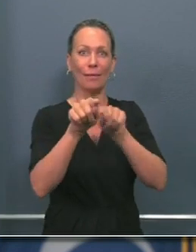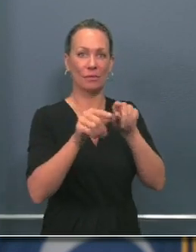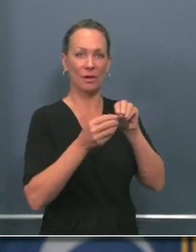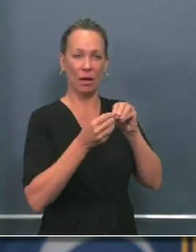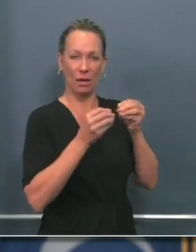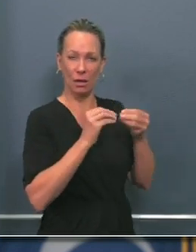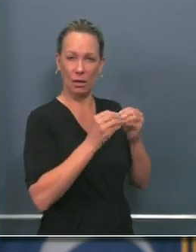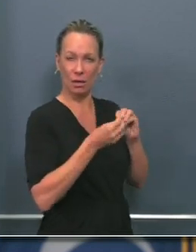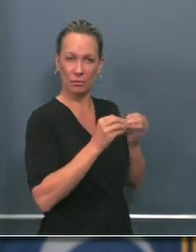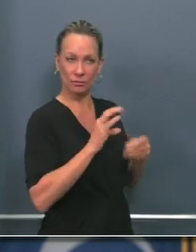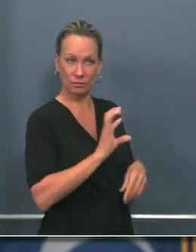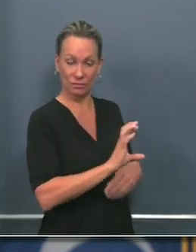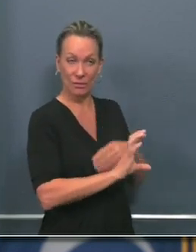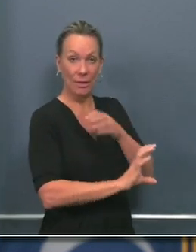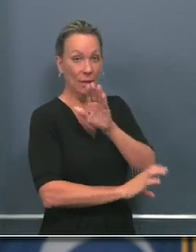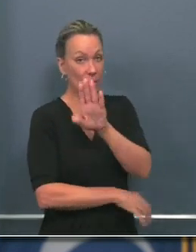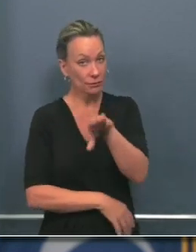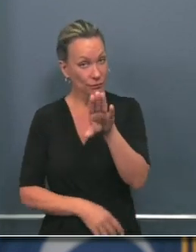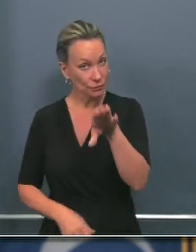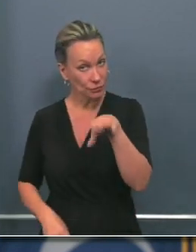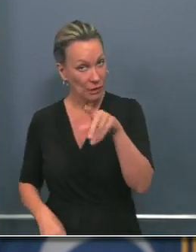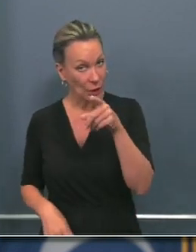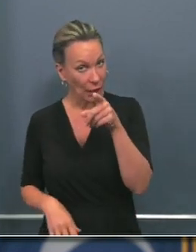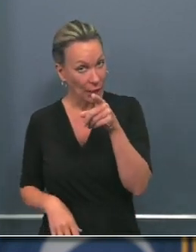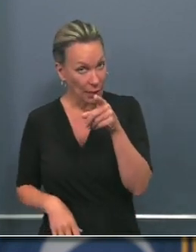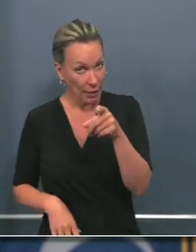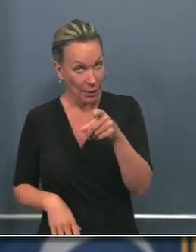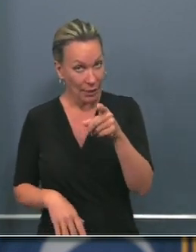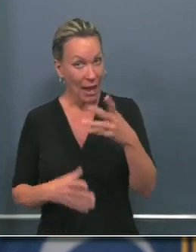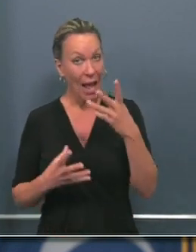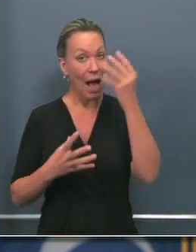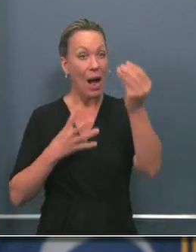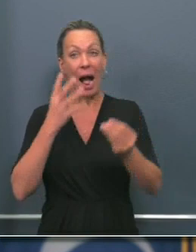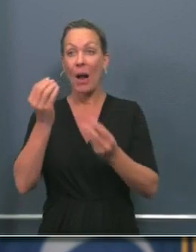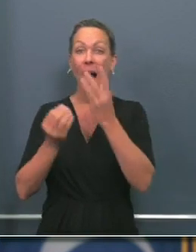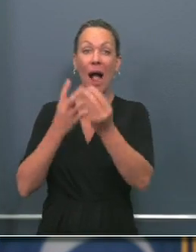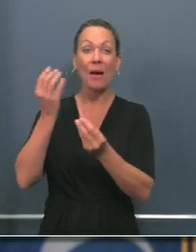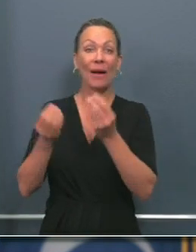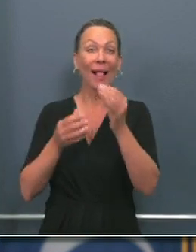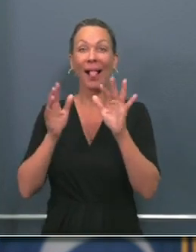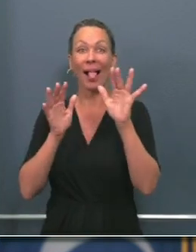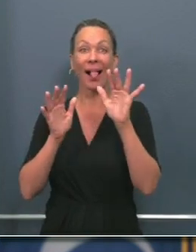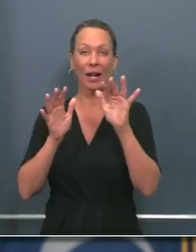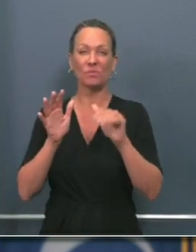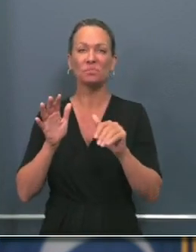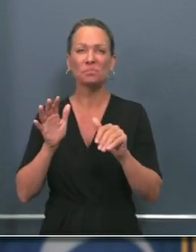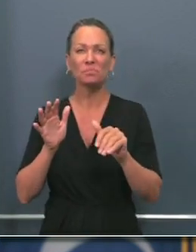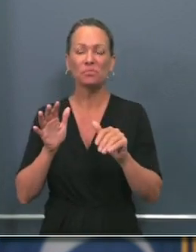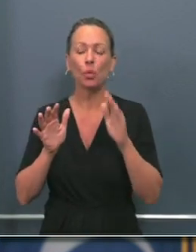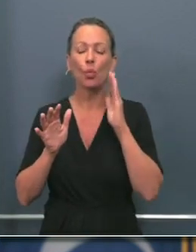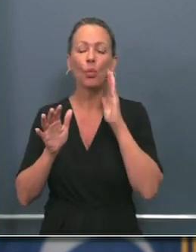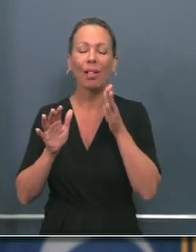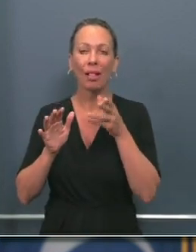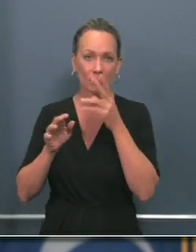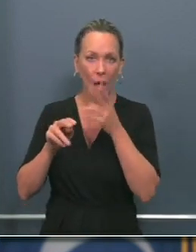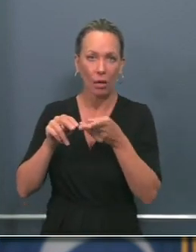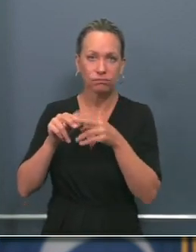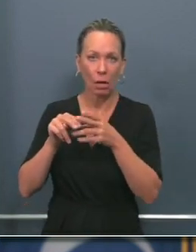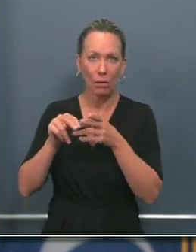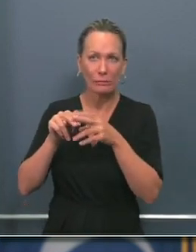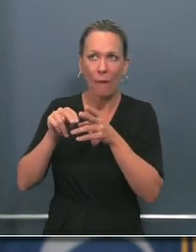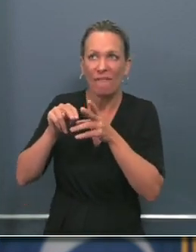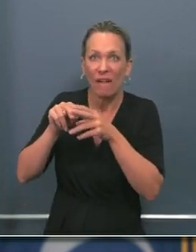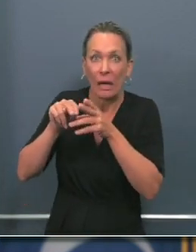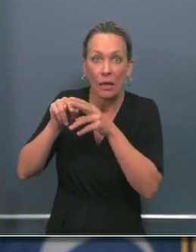opening of the economy, that's inevitable. But that's not in and of itself an alarm bell. It's the positivity rate, it's our